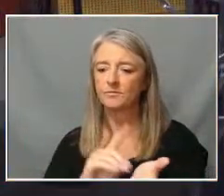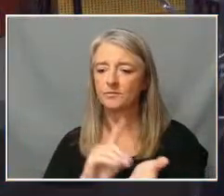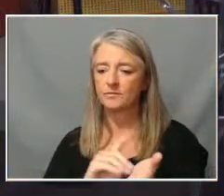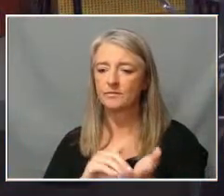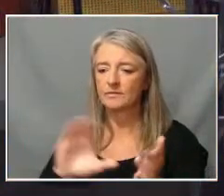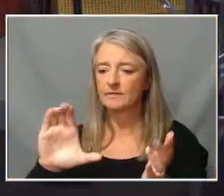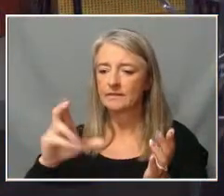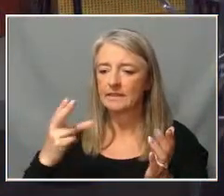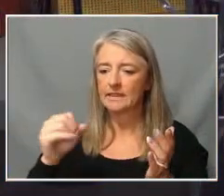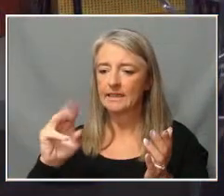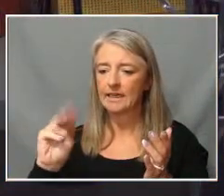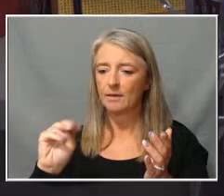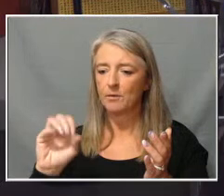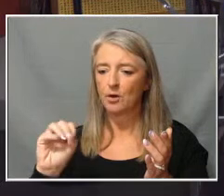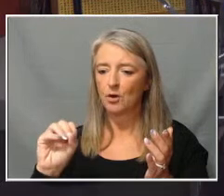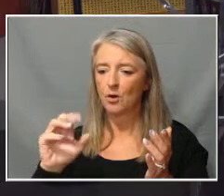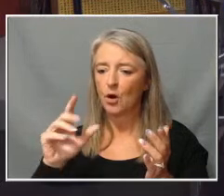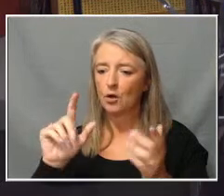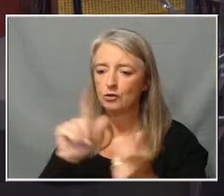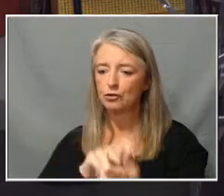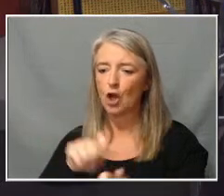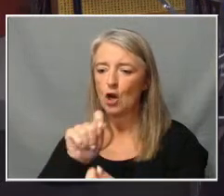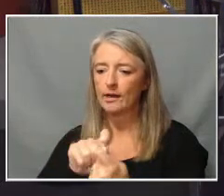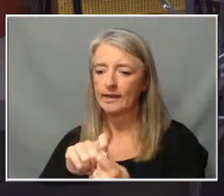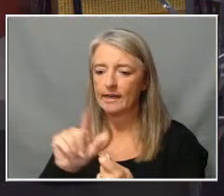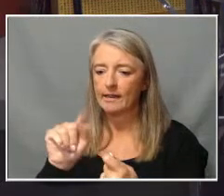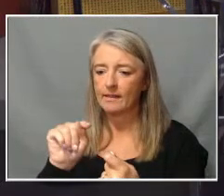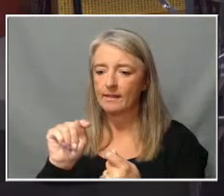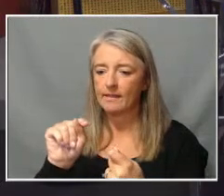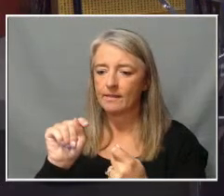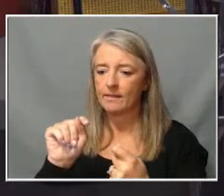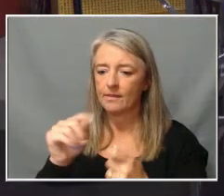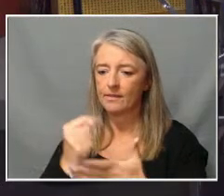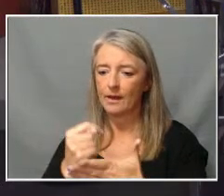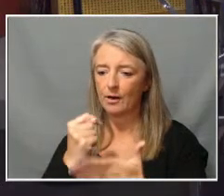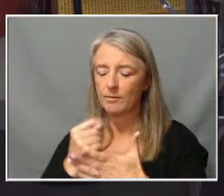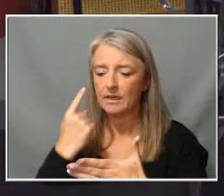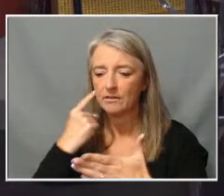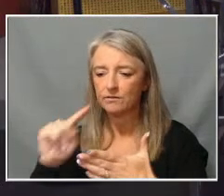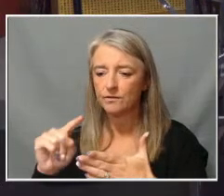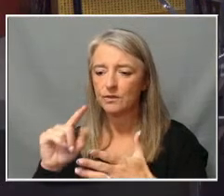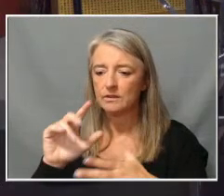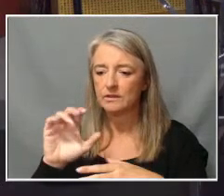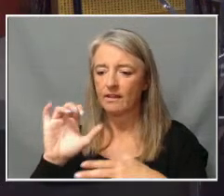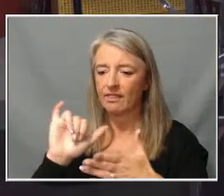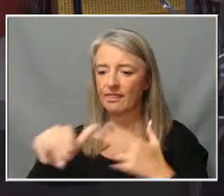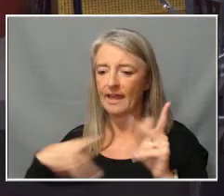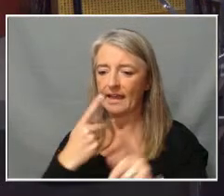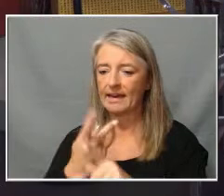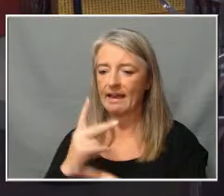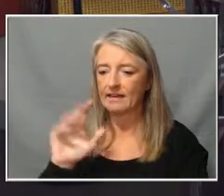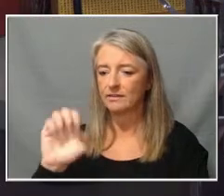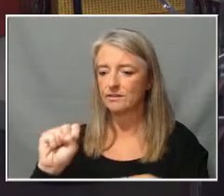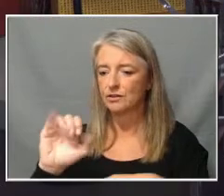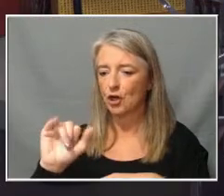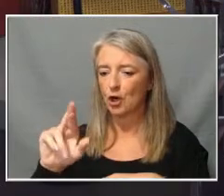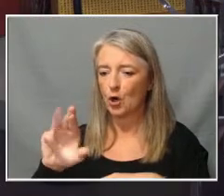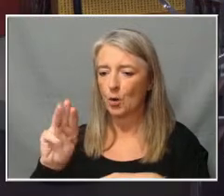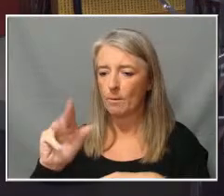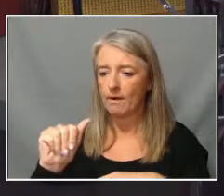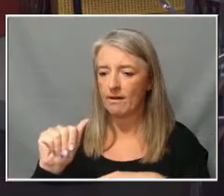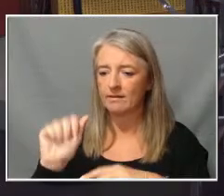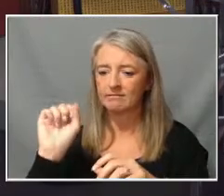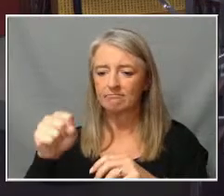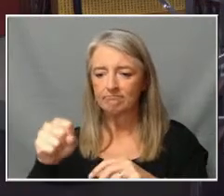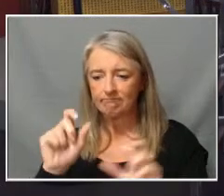chemotherapy or targeted therapy be used to treat malignant sarcoma, and what are their effects? So the answer is yes, absolutely. In